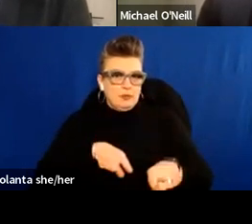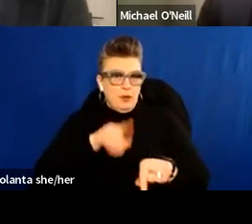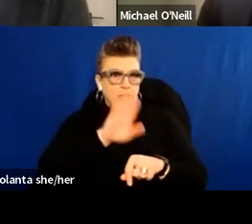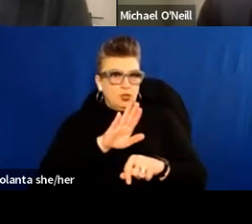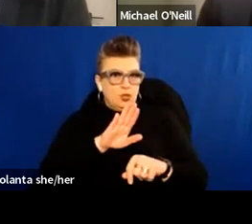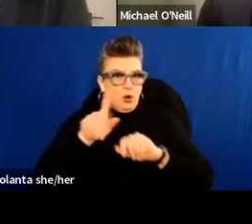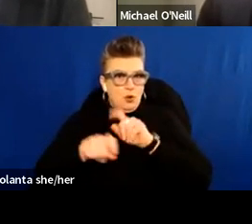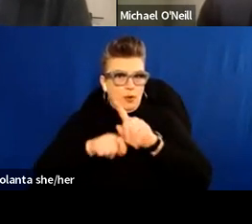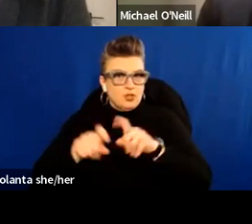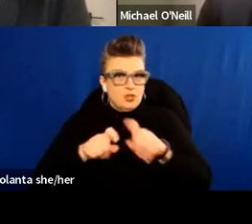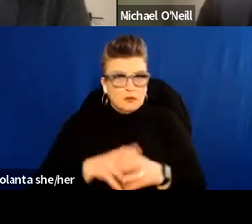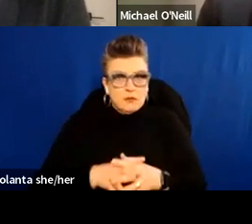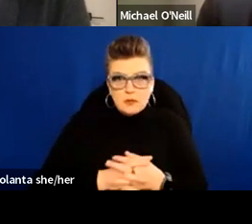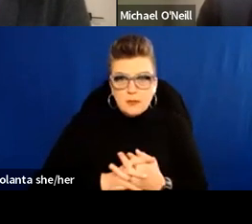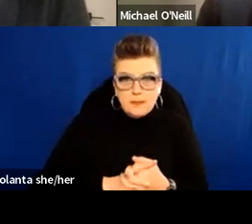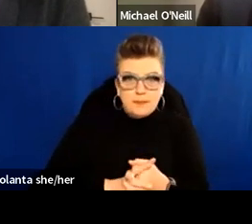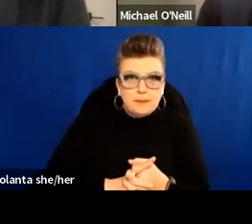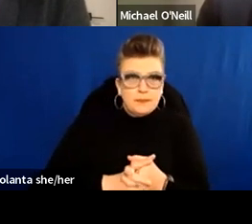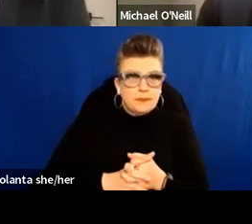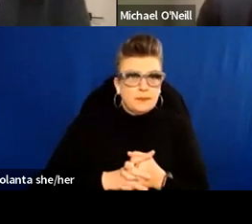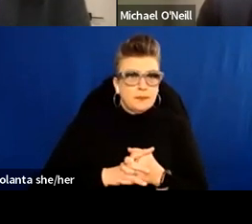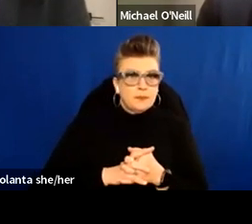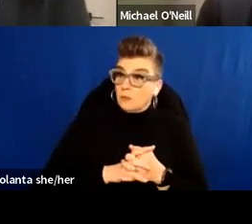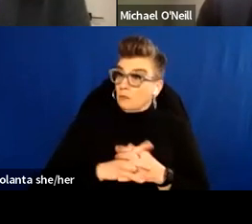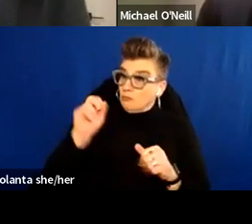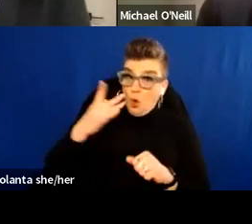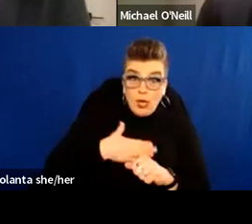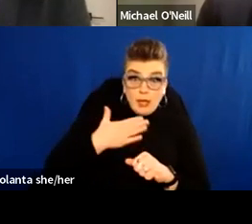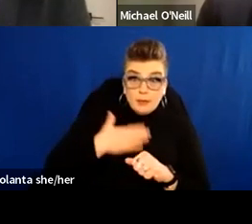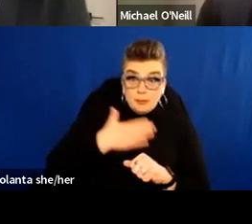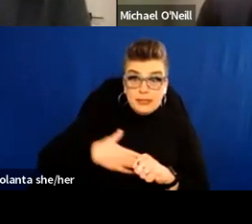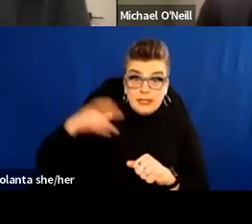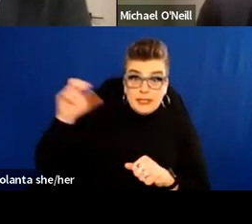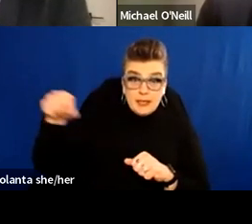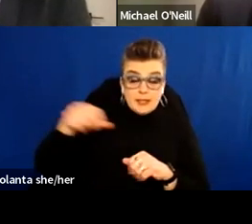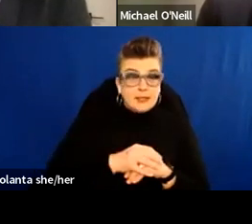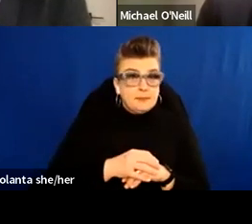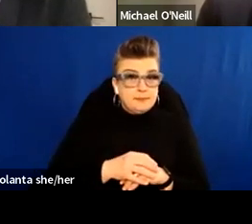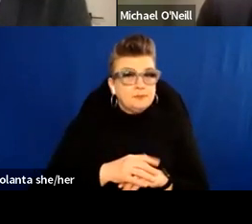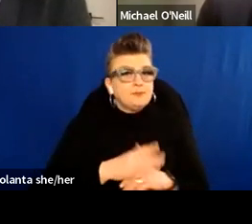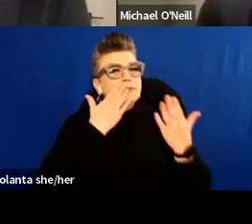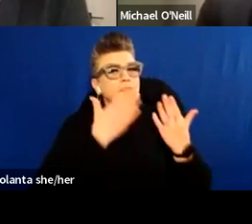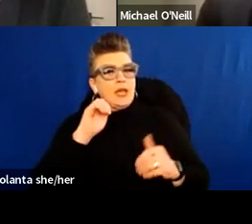just asked okay yes thank you thank you mr tran